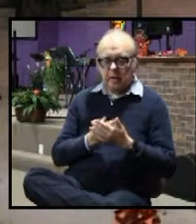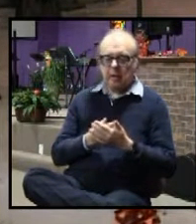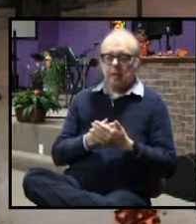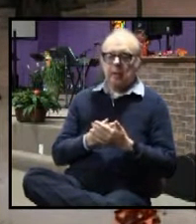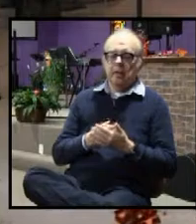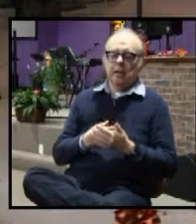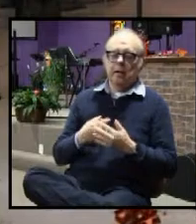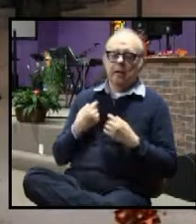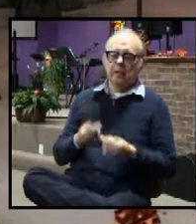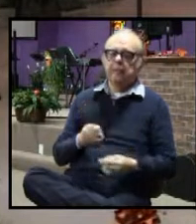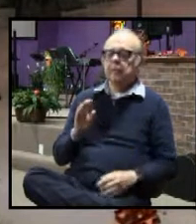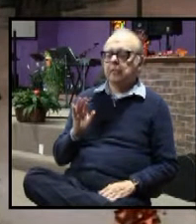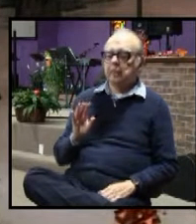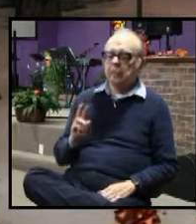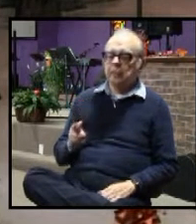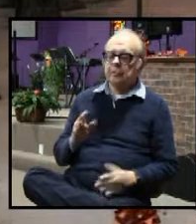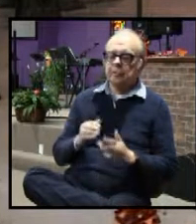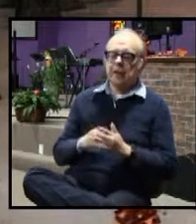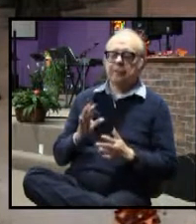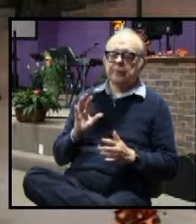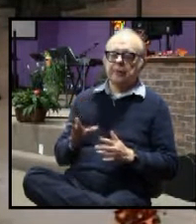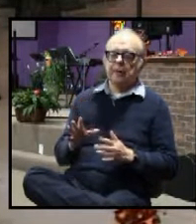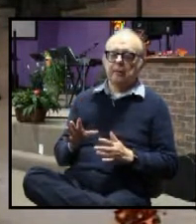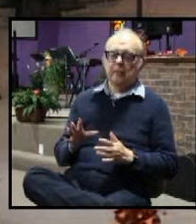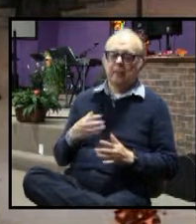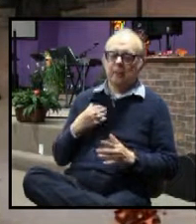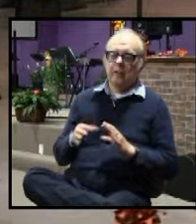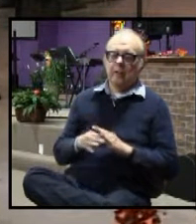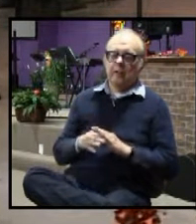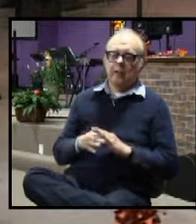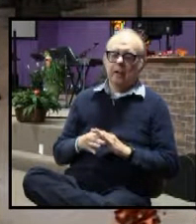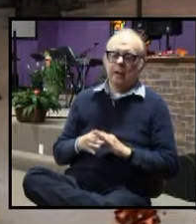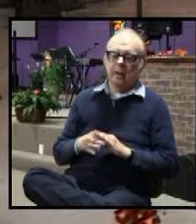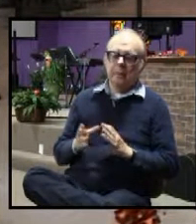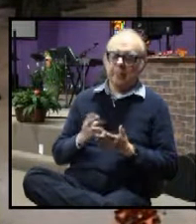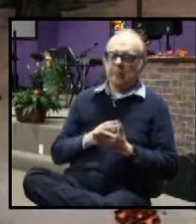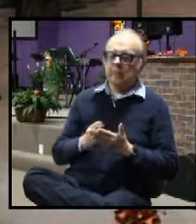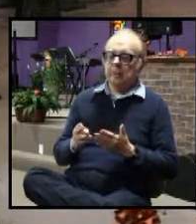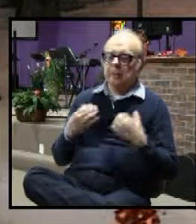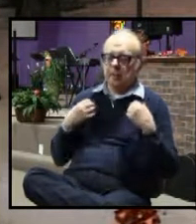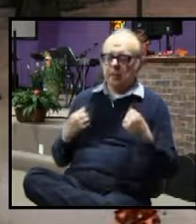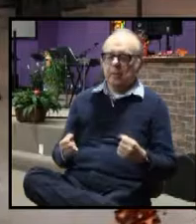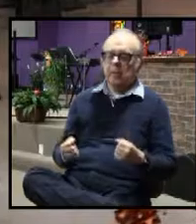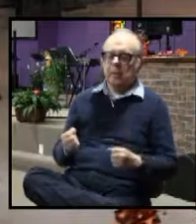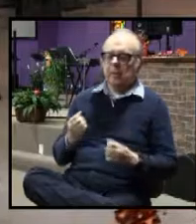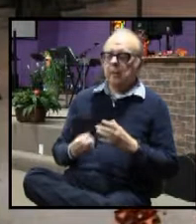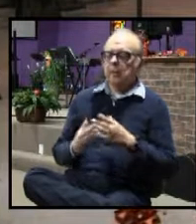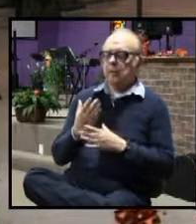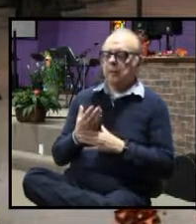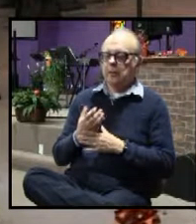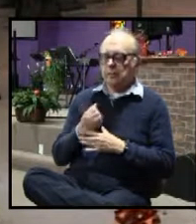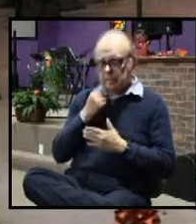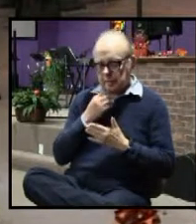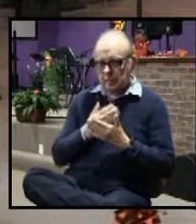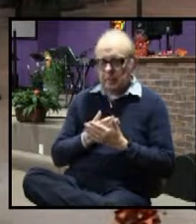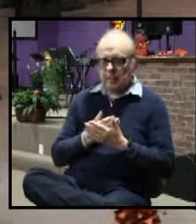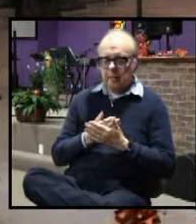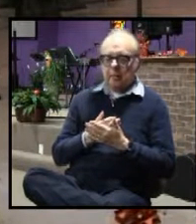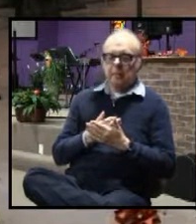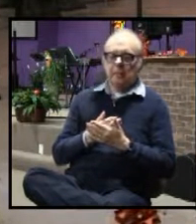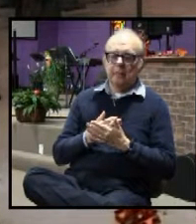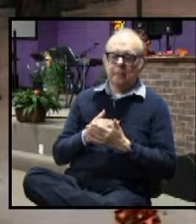daughter Paige, she's been with me since 2005, ever since this happened, and our relationship is truly healed. It's been wonderful, and it's grown. She says